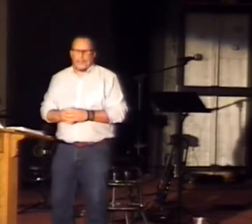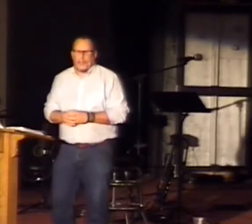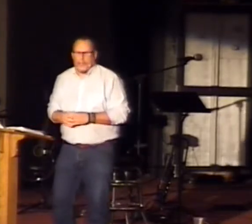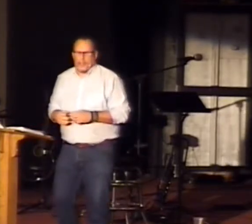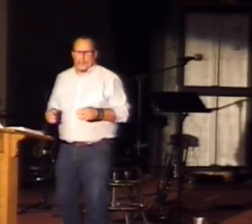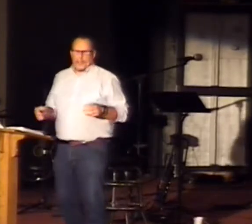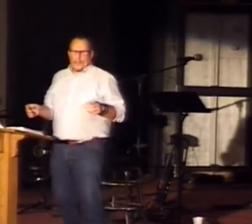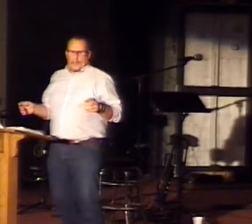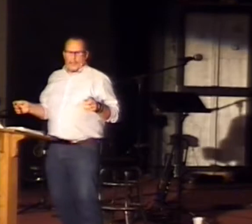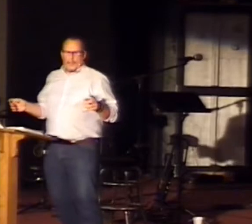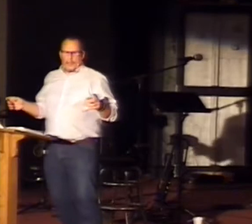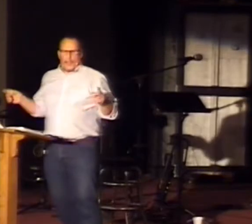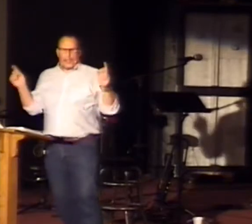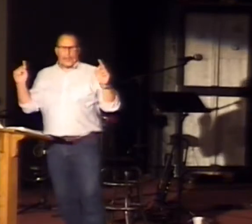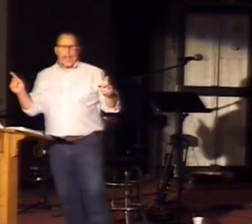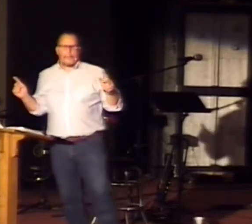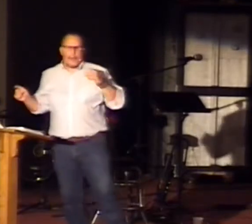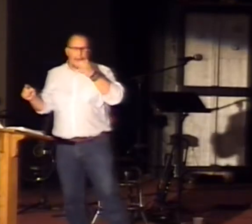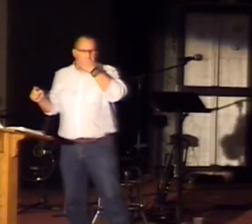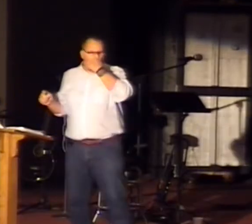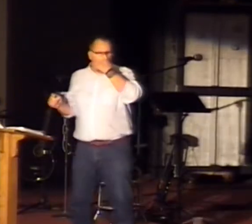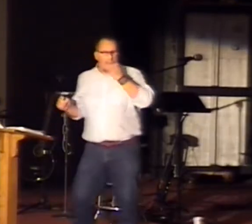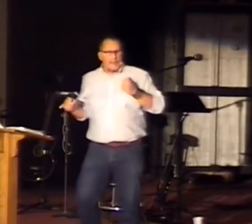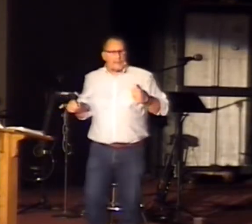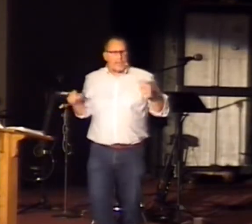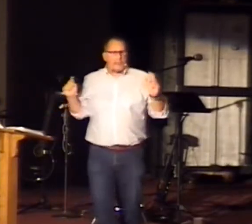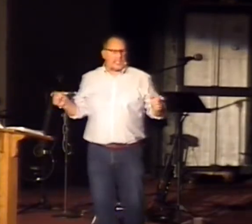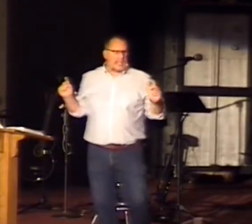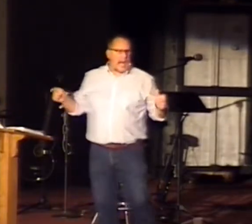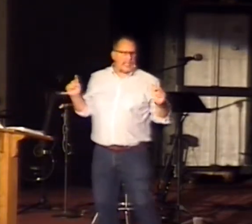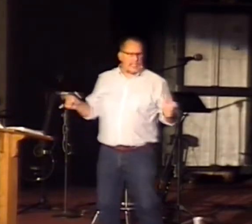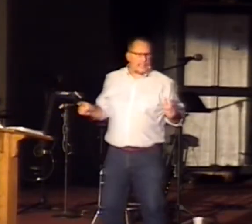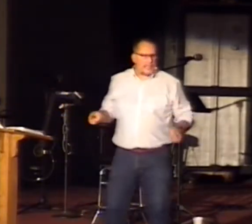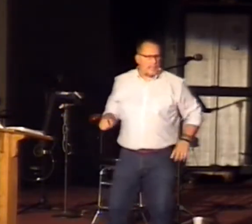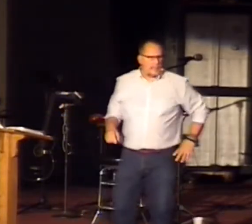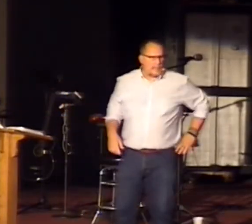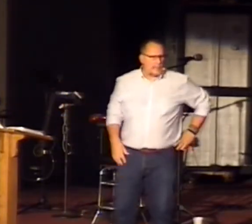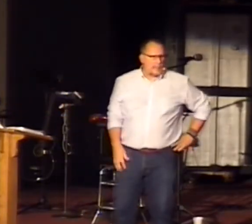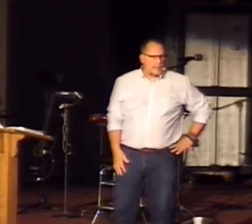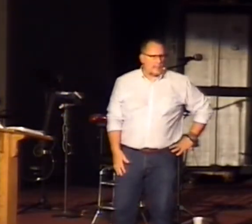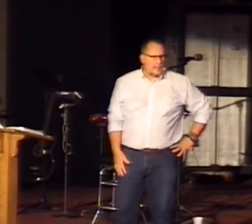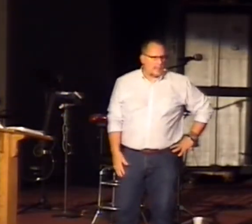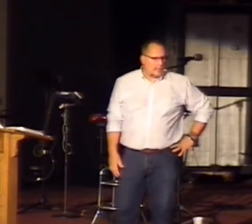built. Here's what happened. People did not listen.